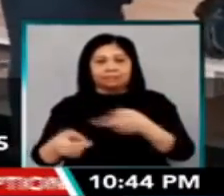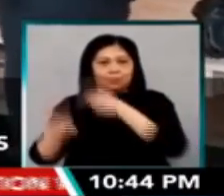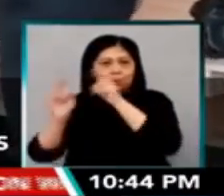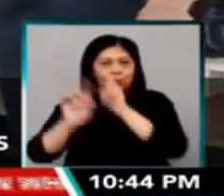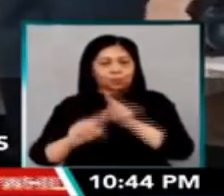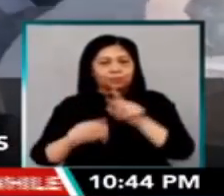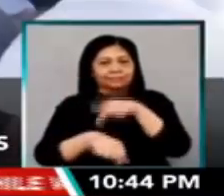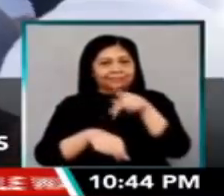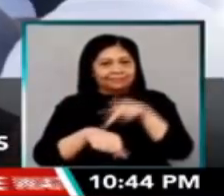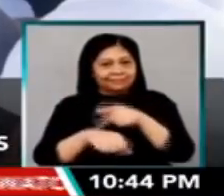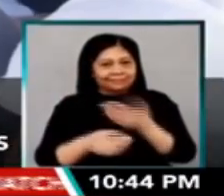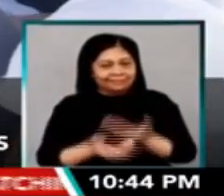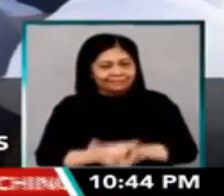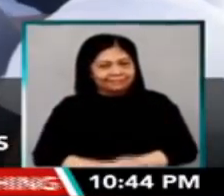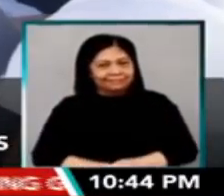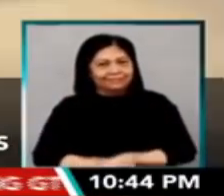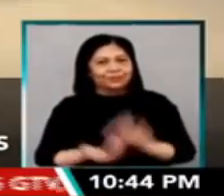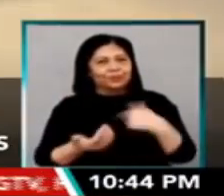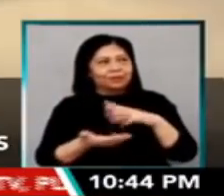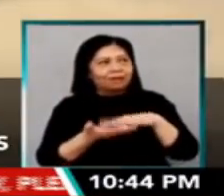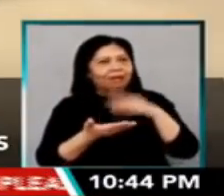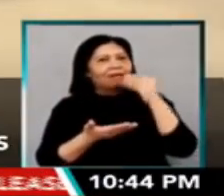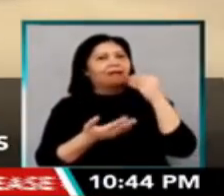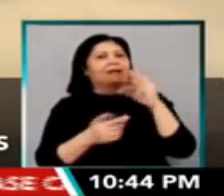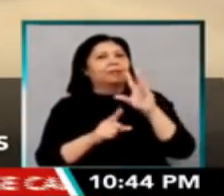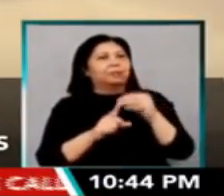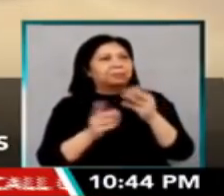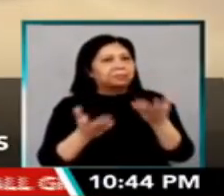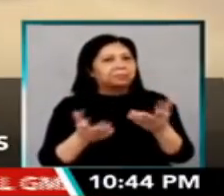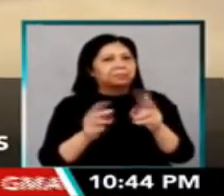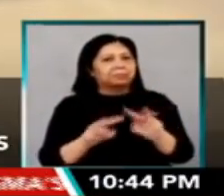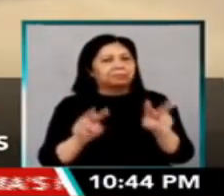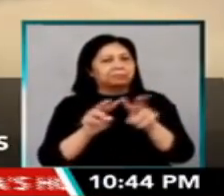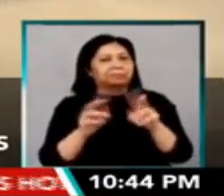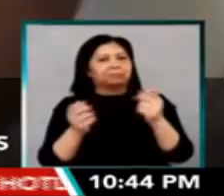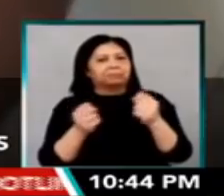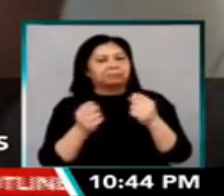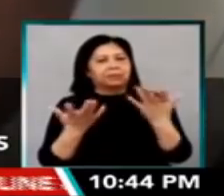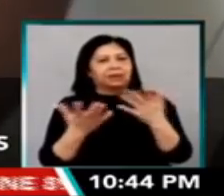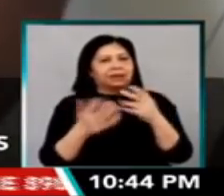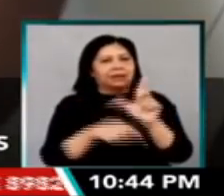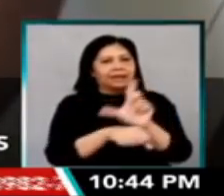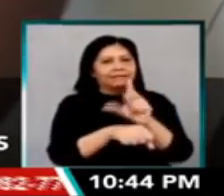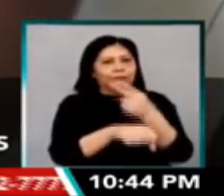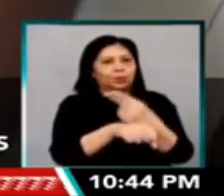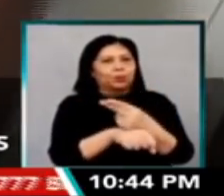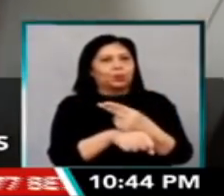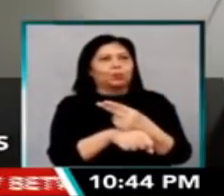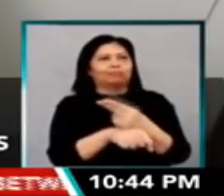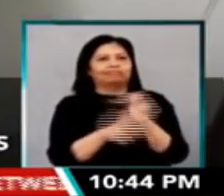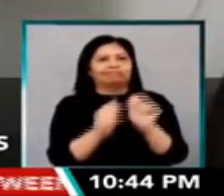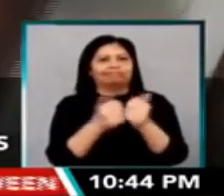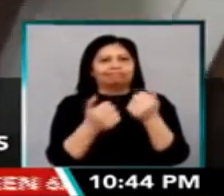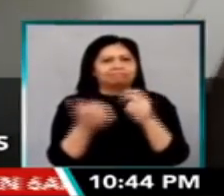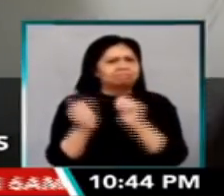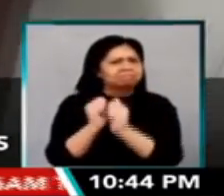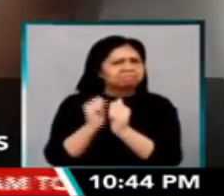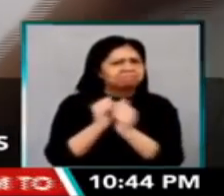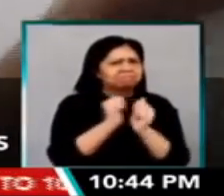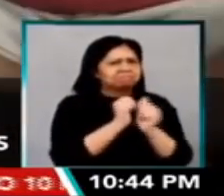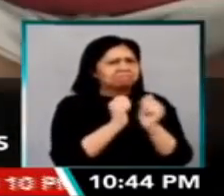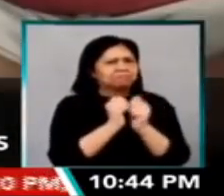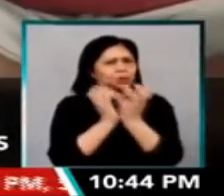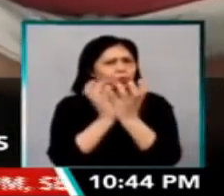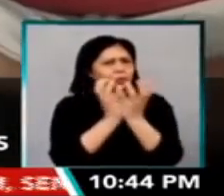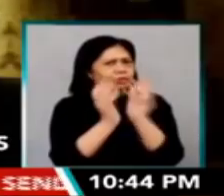Pilipinas. We had to learn about the culture, the values, you know, the livelihood, you know, kind of the how they interpret what is the meaning of community or what is the meaning